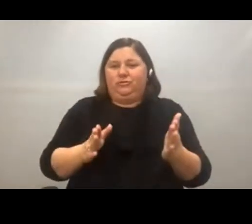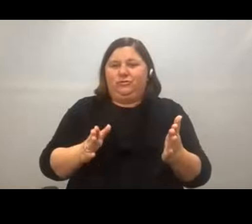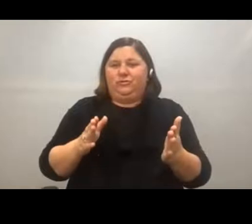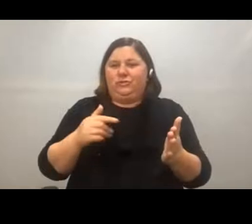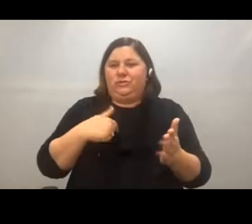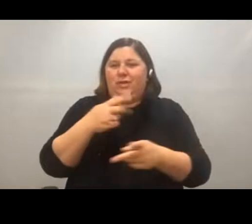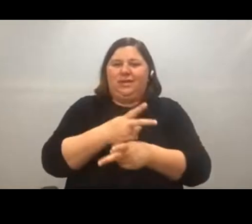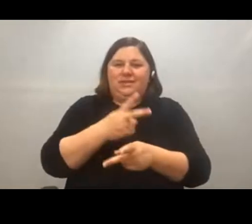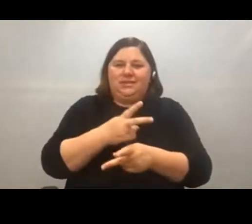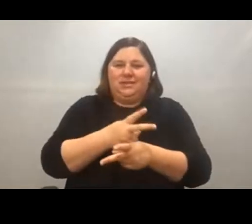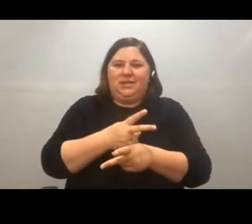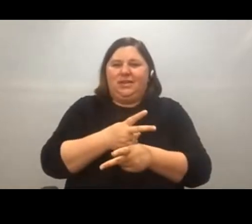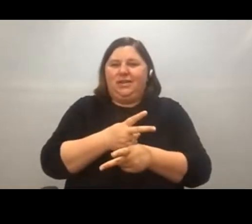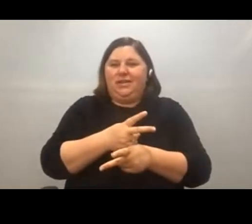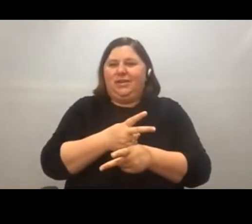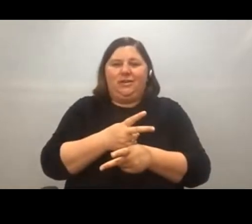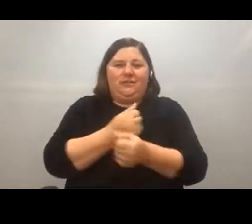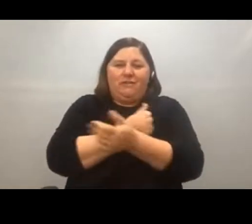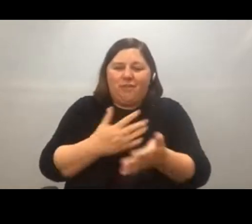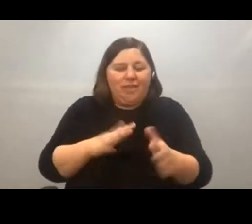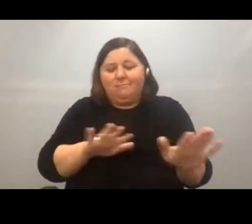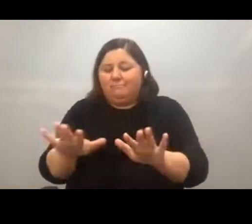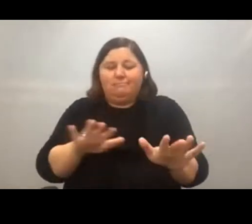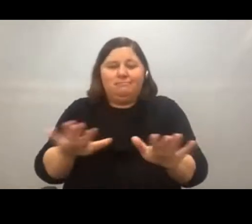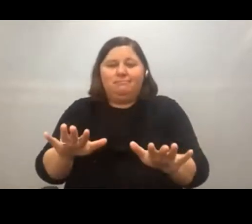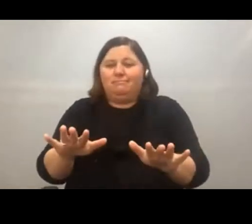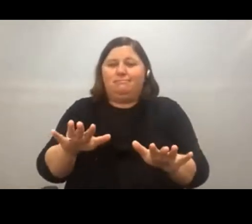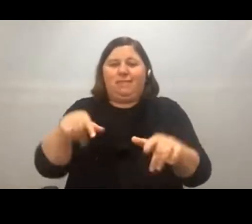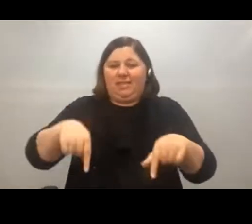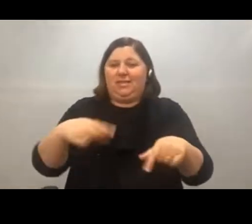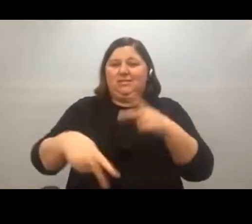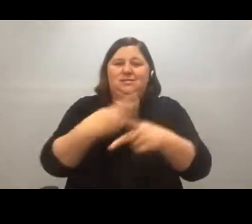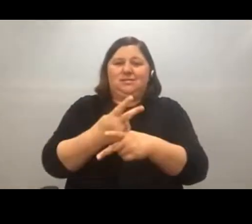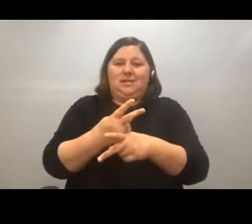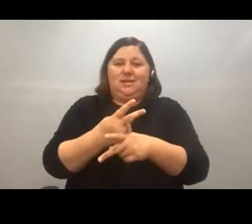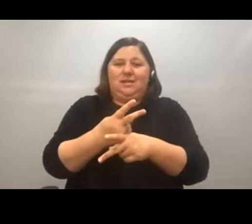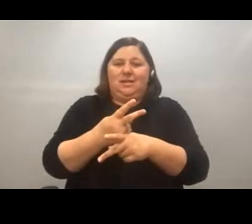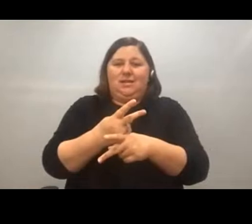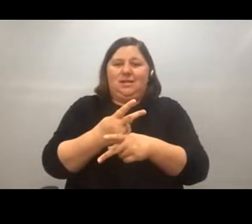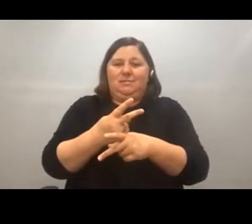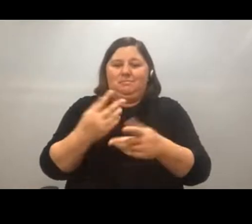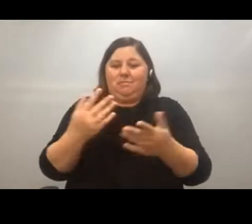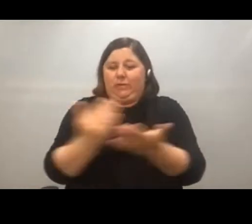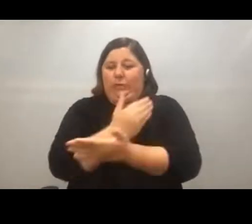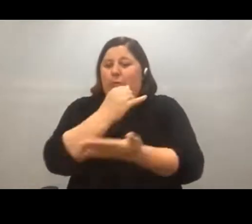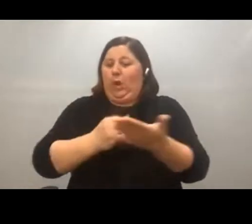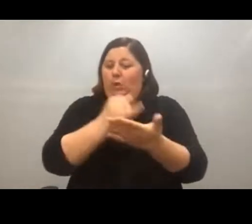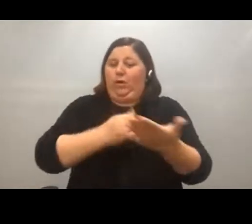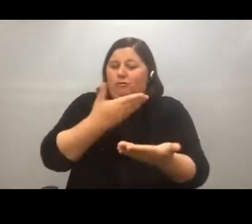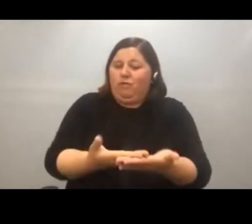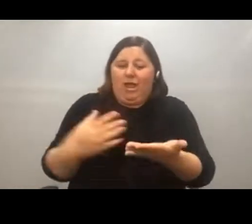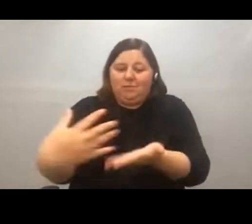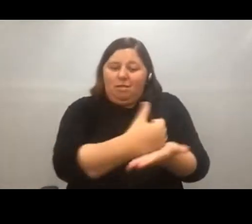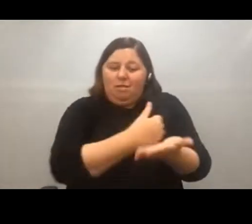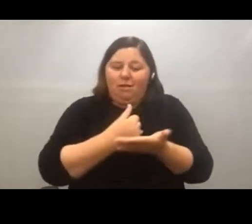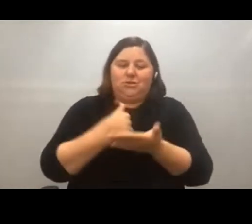take care of the collection i keep track of everything and when new artwork like this comes into the collection i um i catalog it i take photos